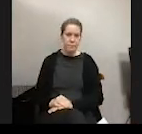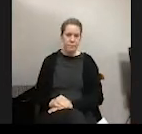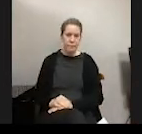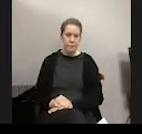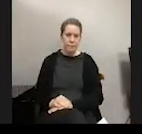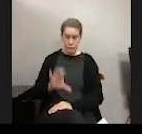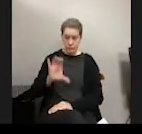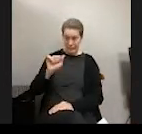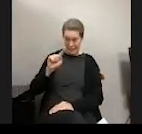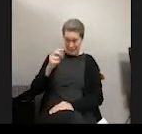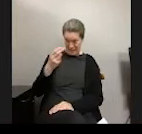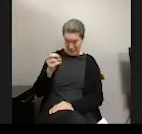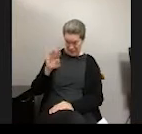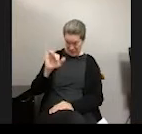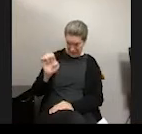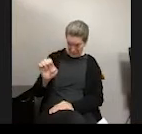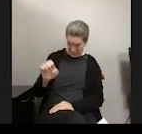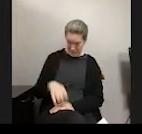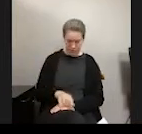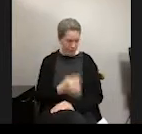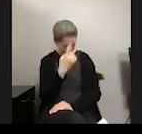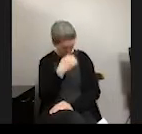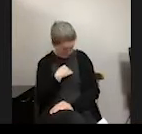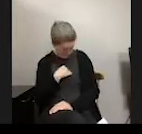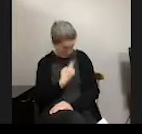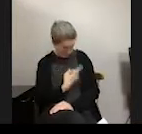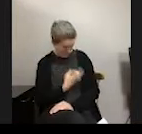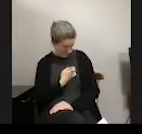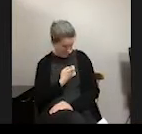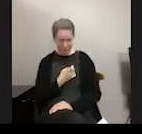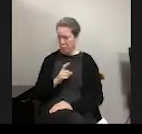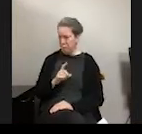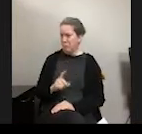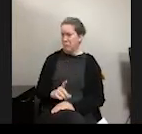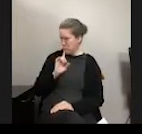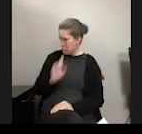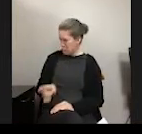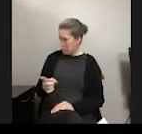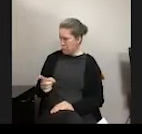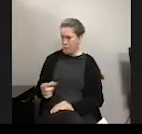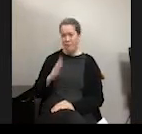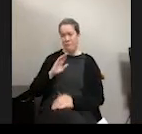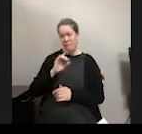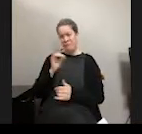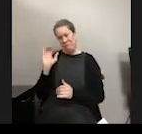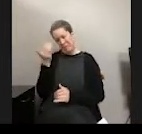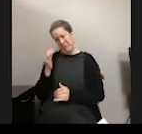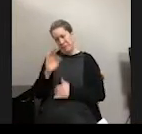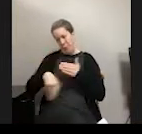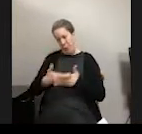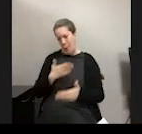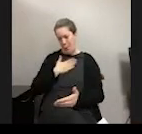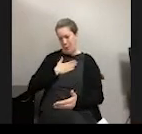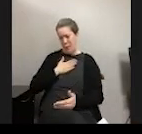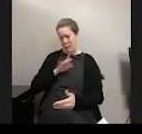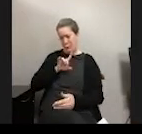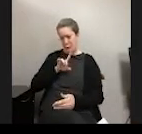Catherine? Is that for me? Sure. All my questions are for Catherine and Joe. Okay.